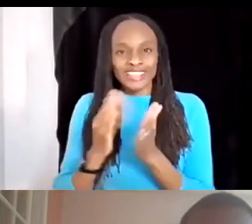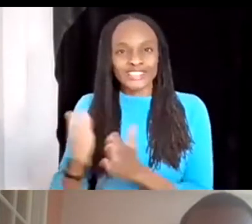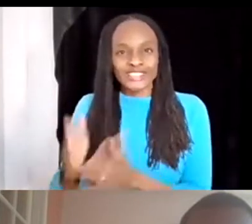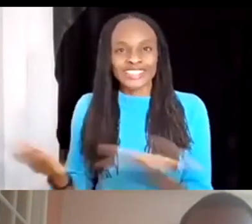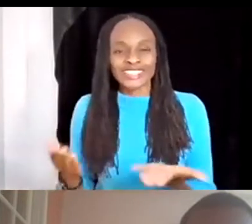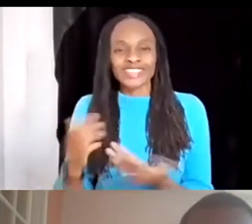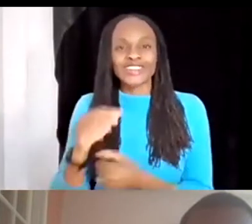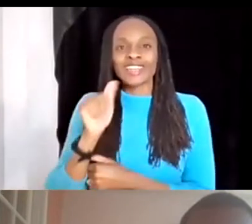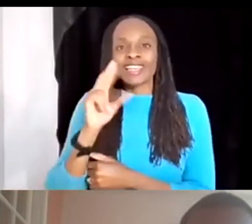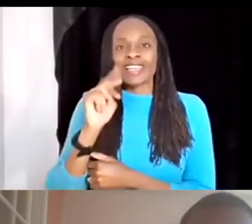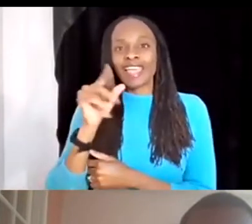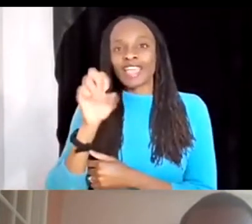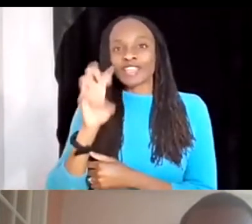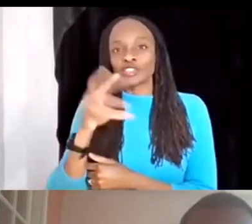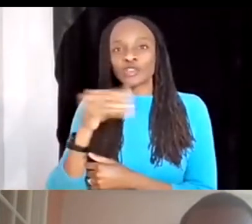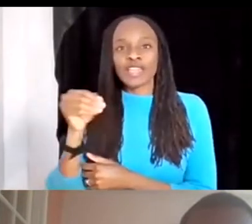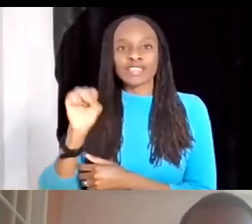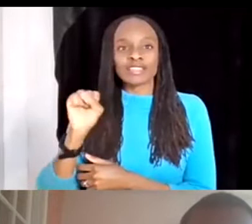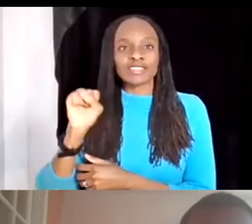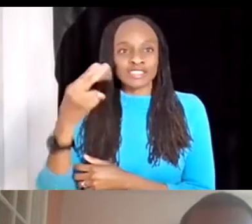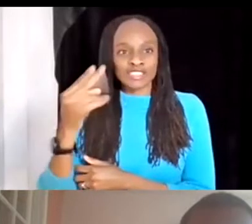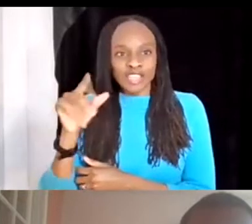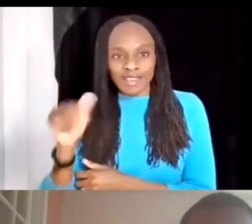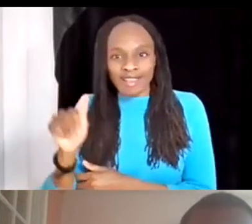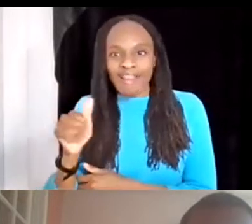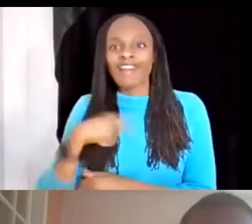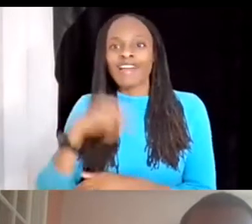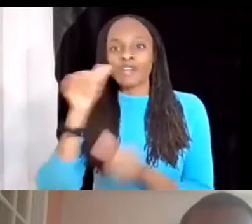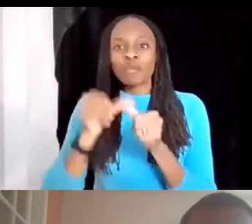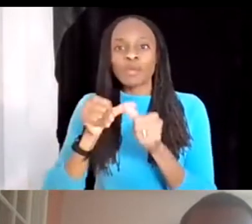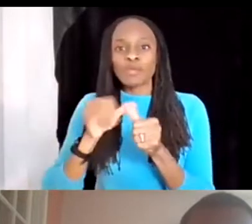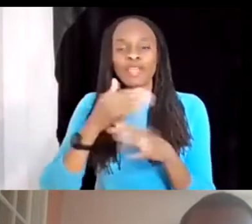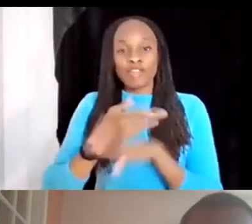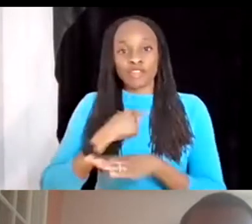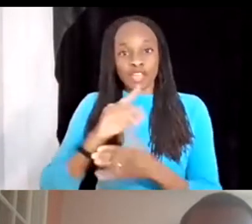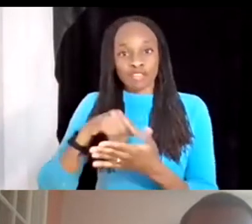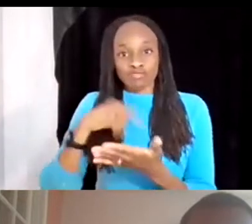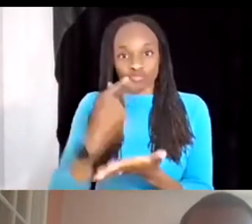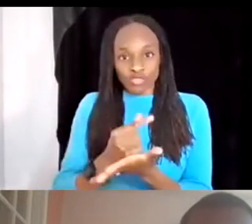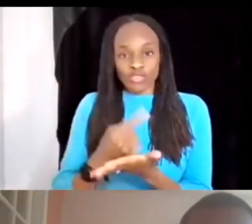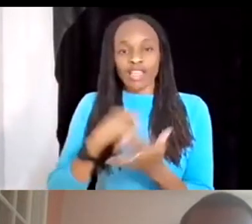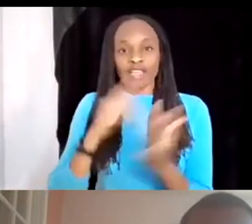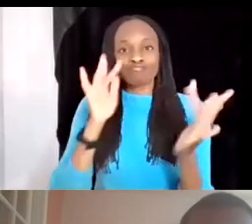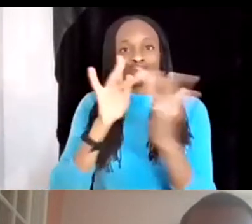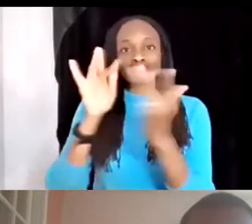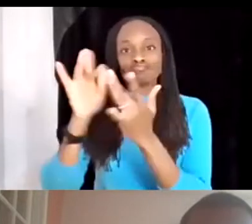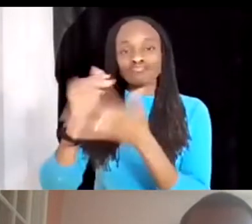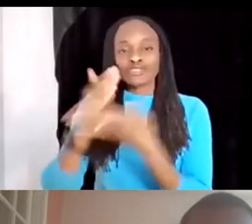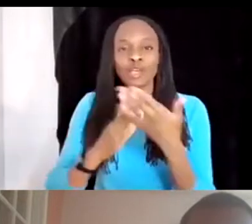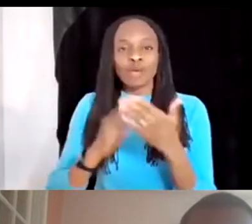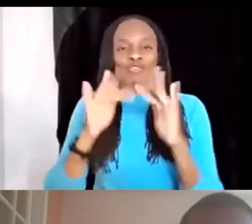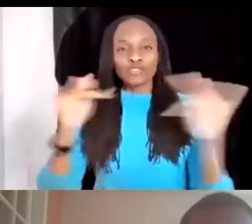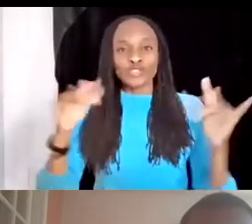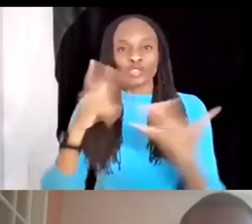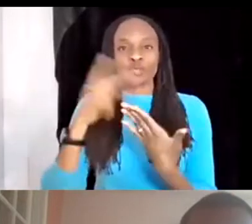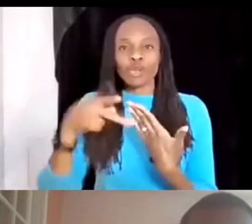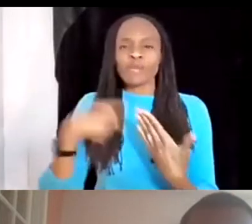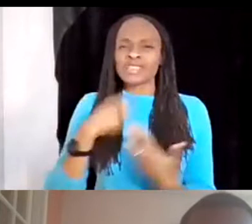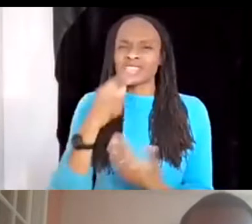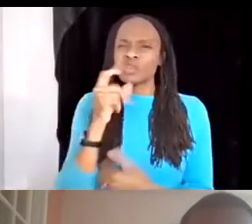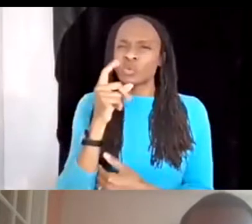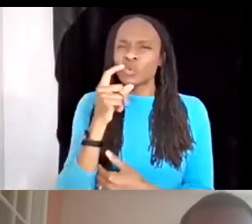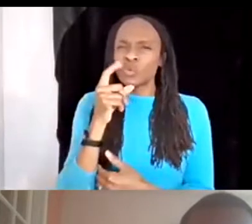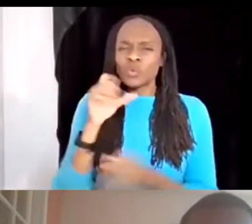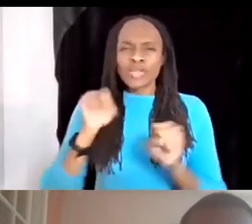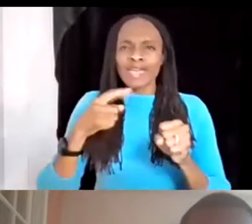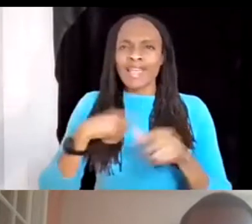to when I finished film school and I reached out to certain diversity programs and asked, like, who's the person I can chart behind my path